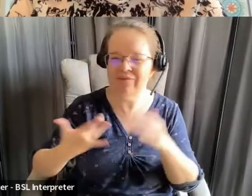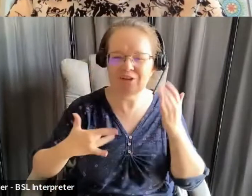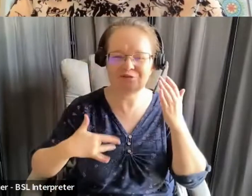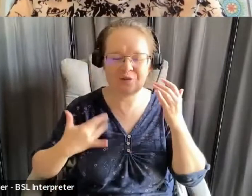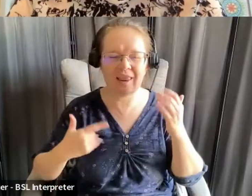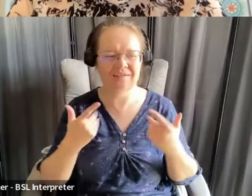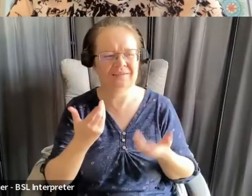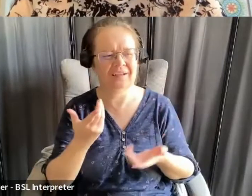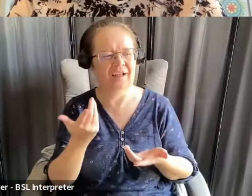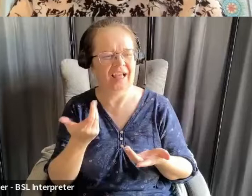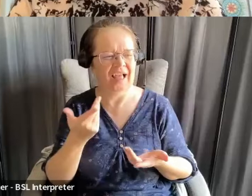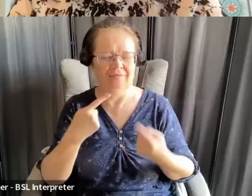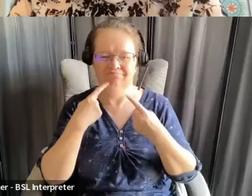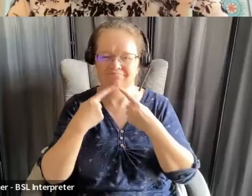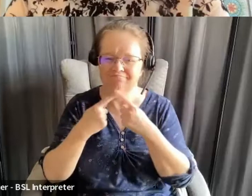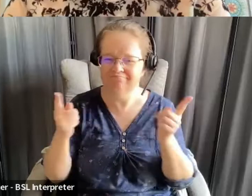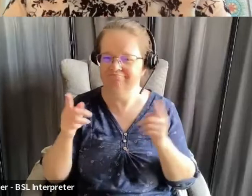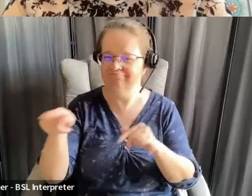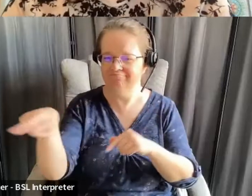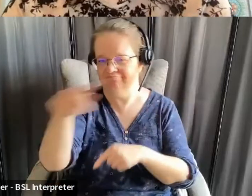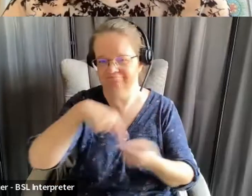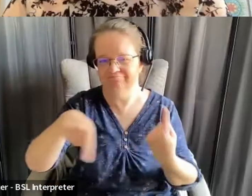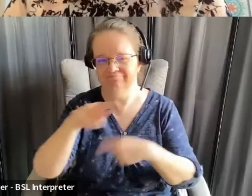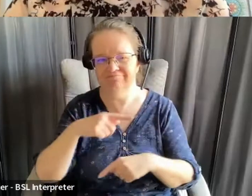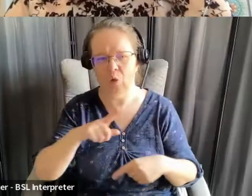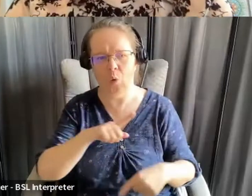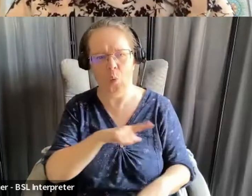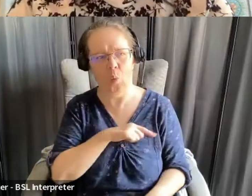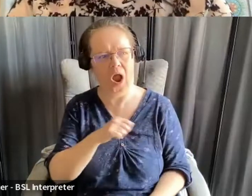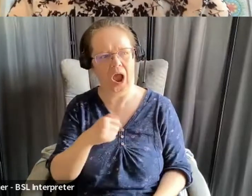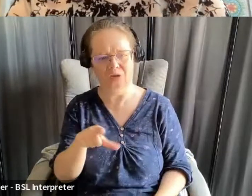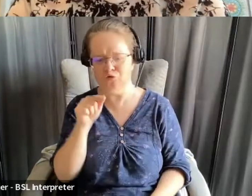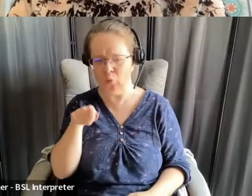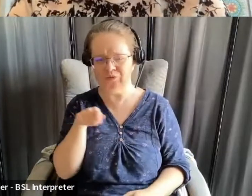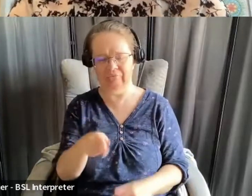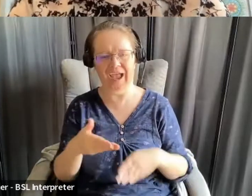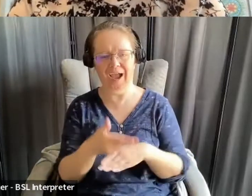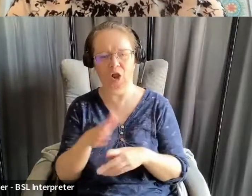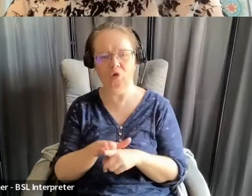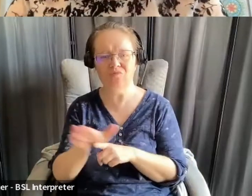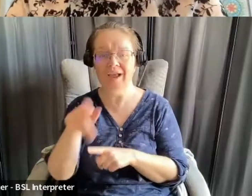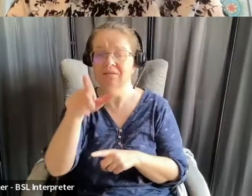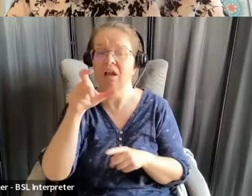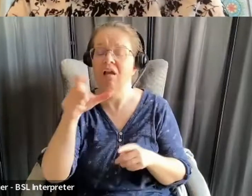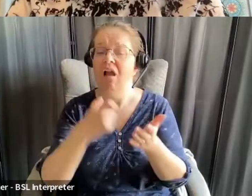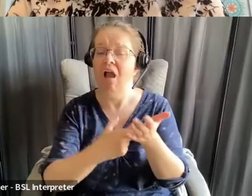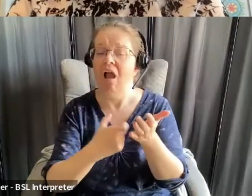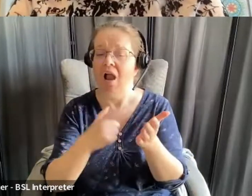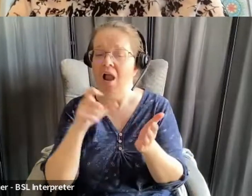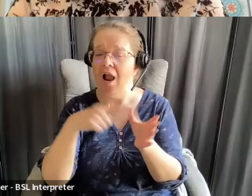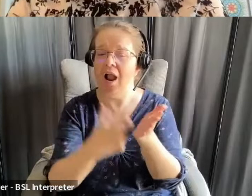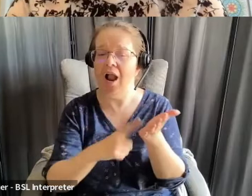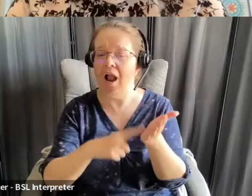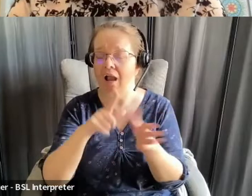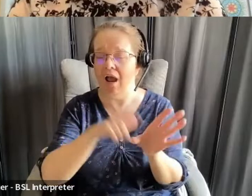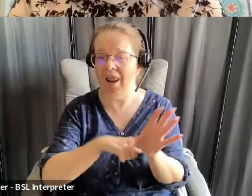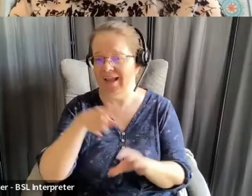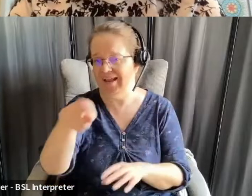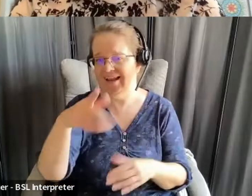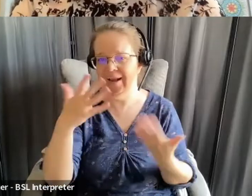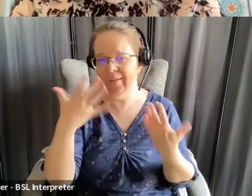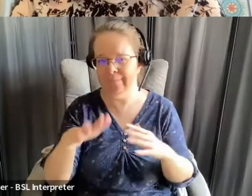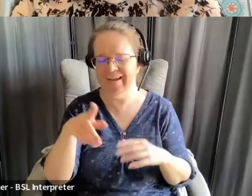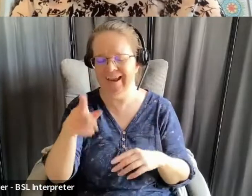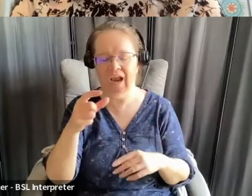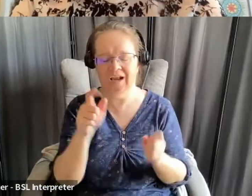that tells the listener some highlights about why we've chosen the career we have. And I know, Carley, that, the starting point and turning